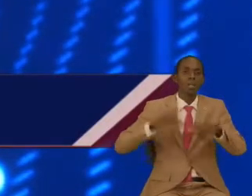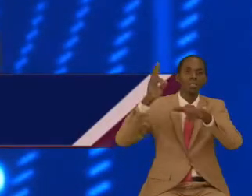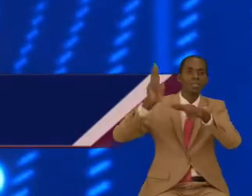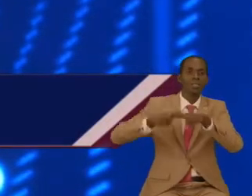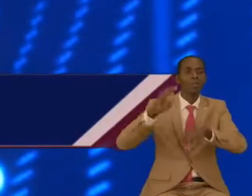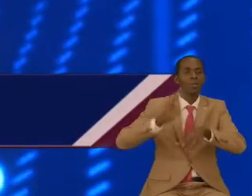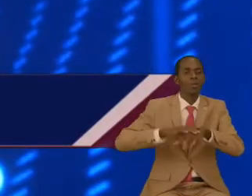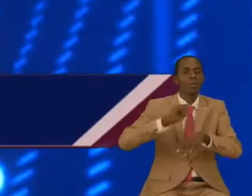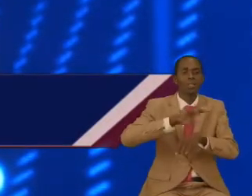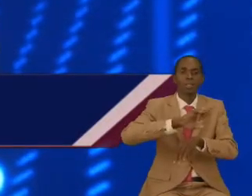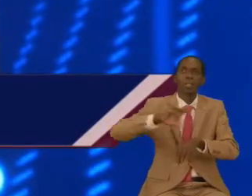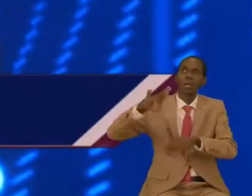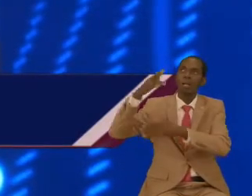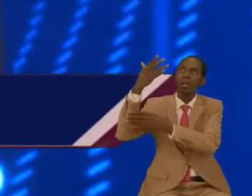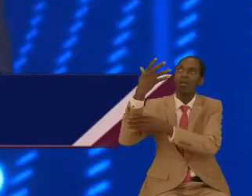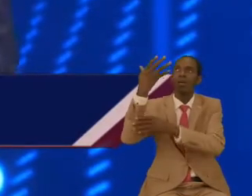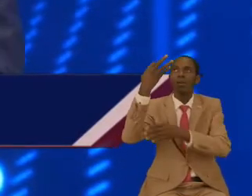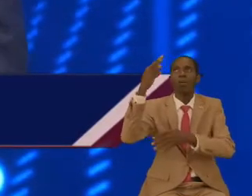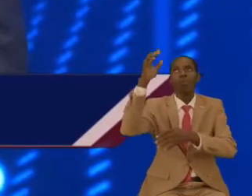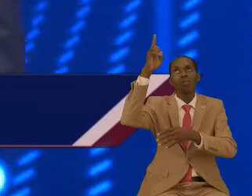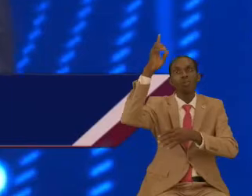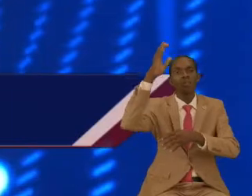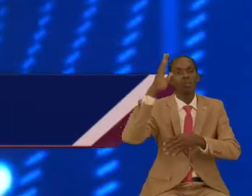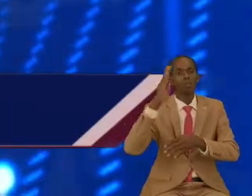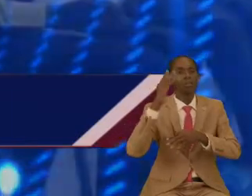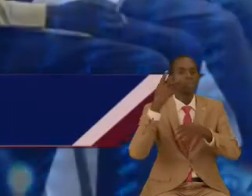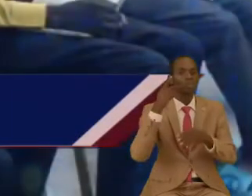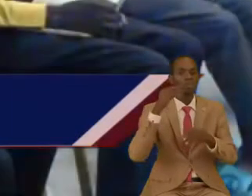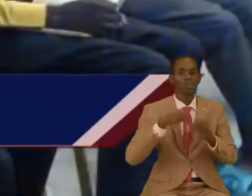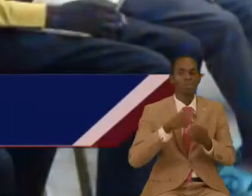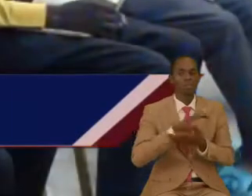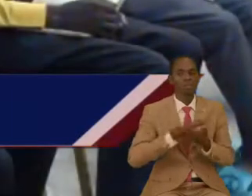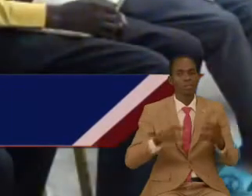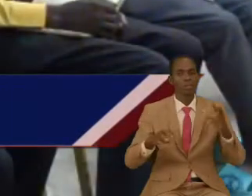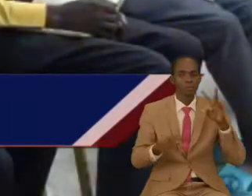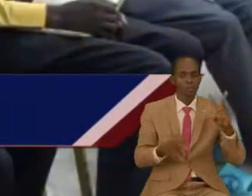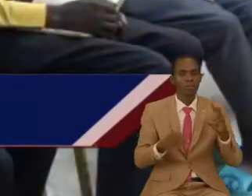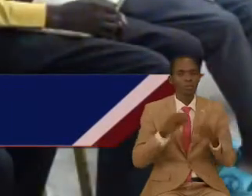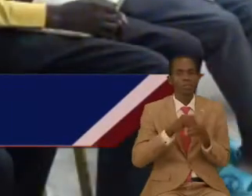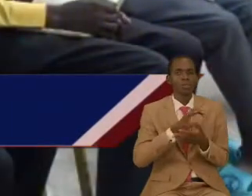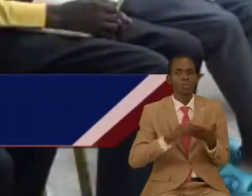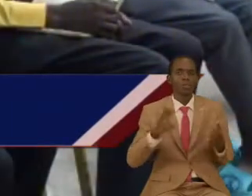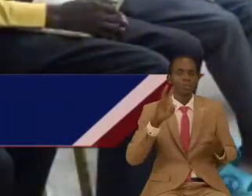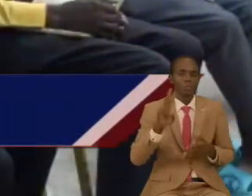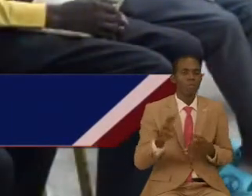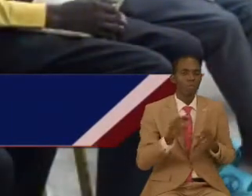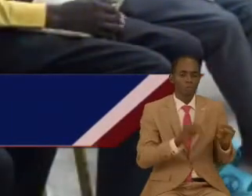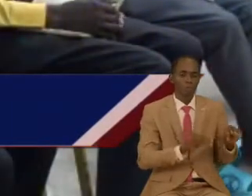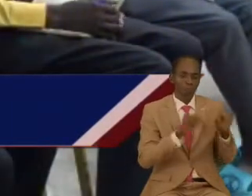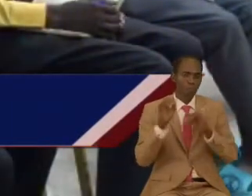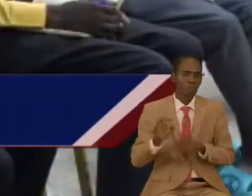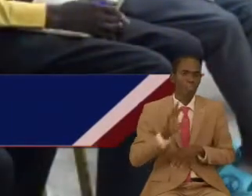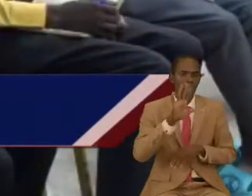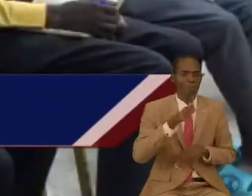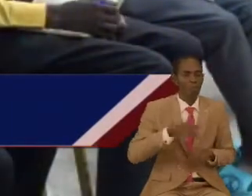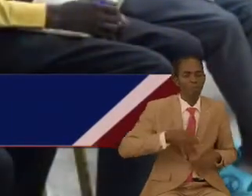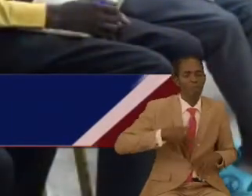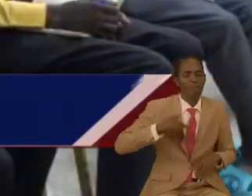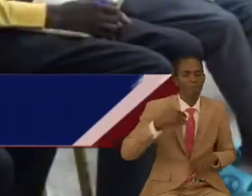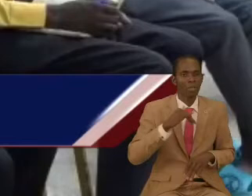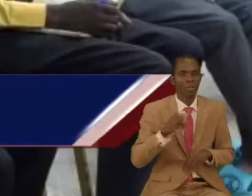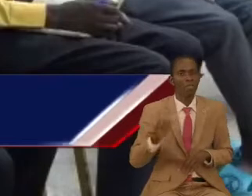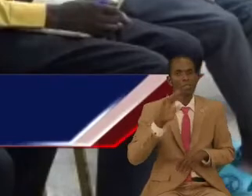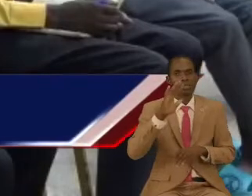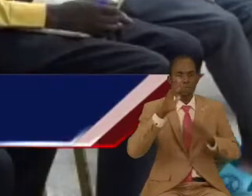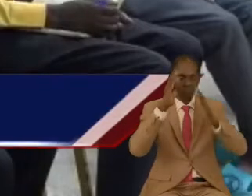the right hand of God. In verse 2, it says, set your affection. You're crucified,